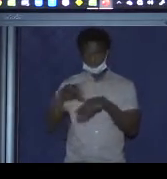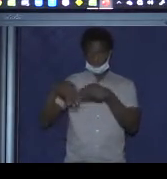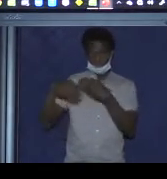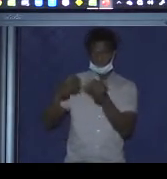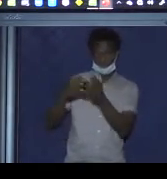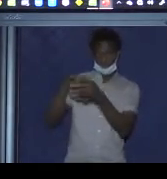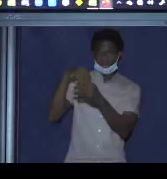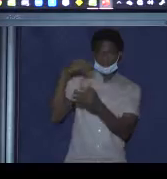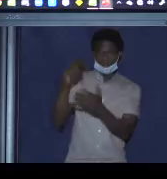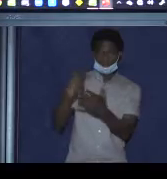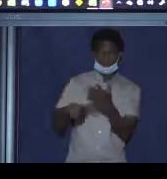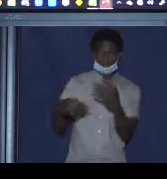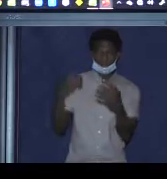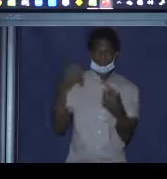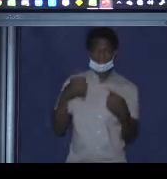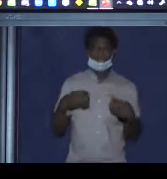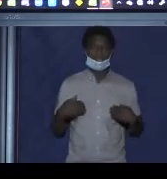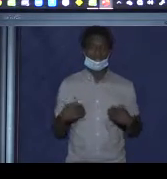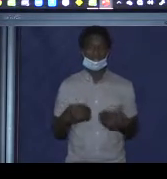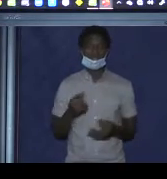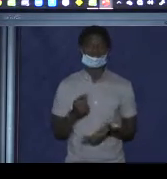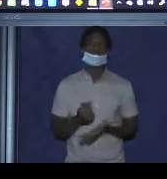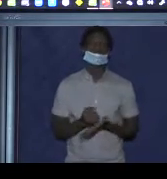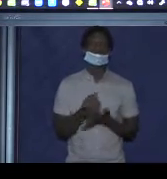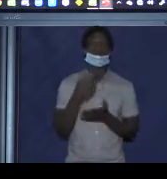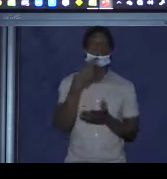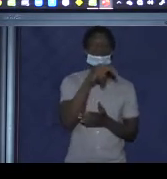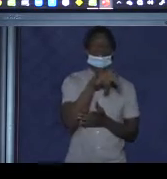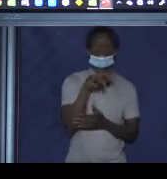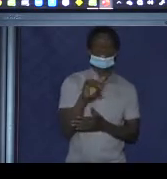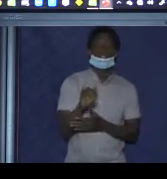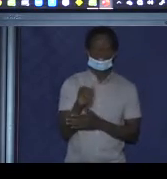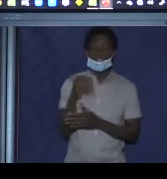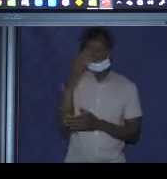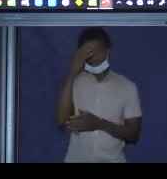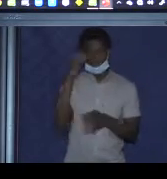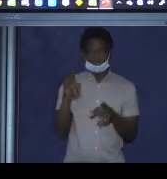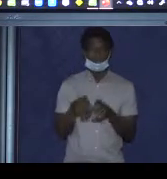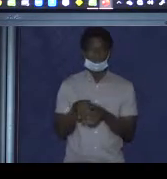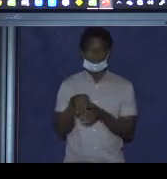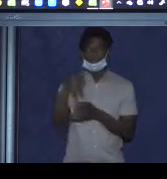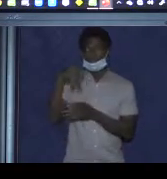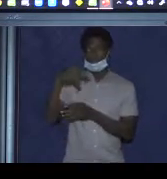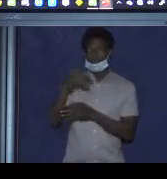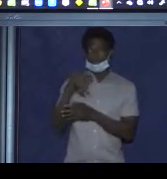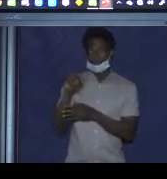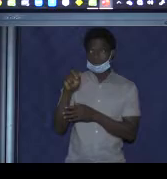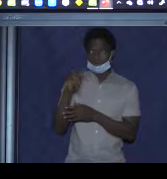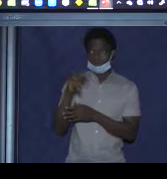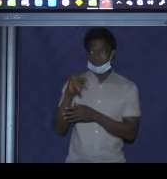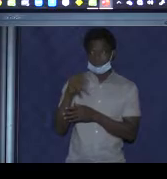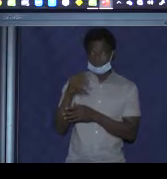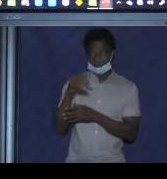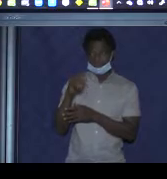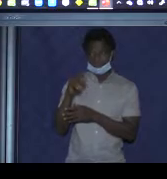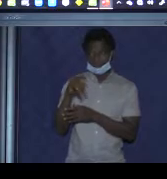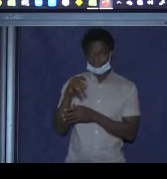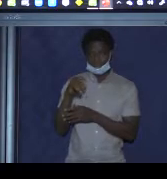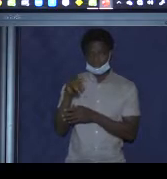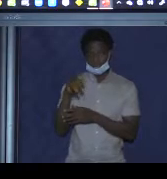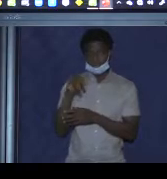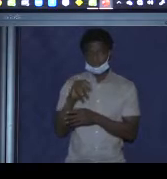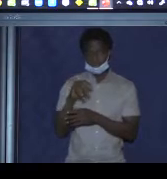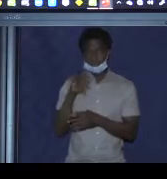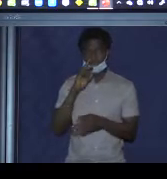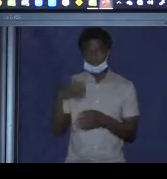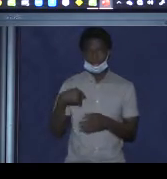mankind, gives out his possessions, helps the needy. The person is known as a philanthropist. Are we